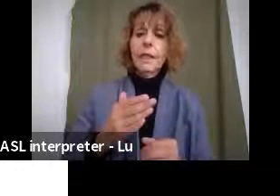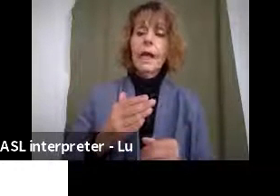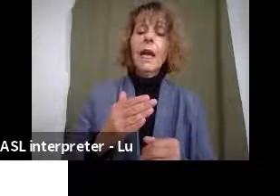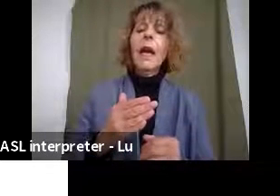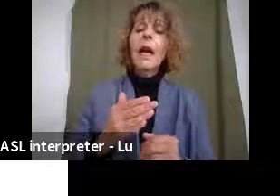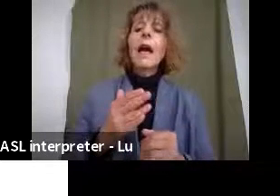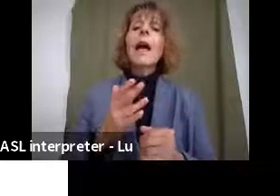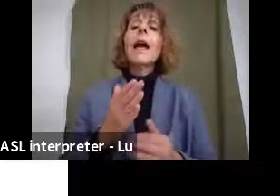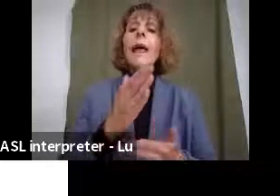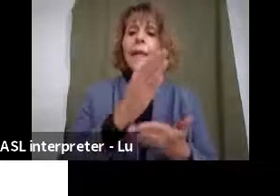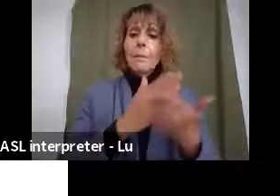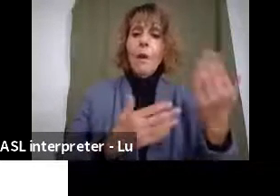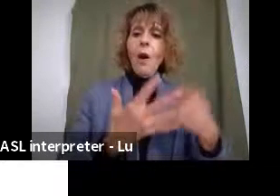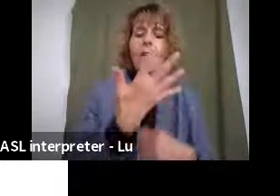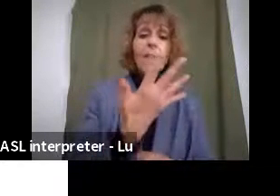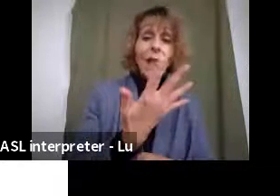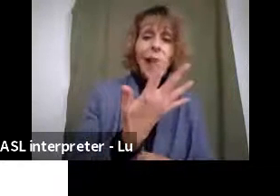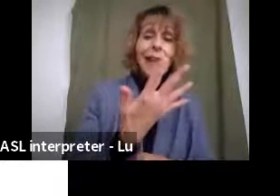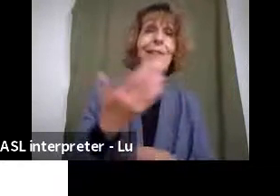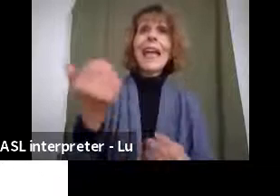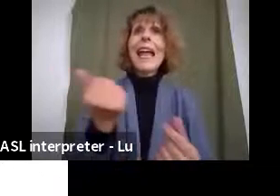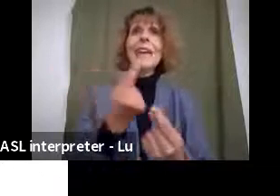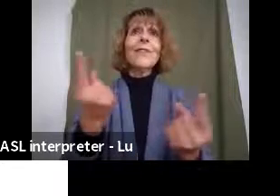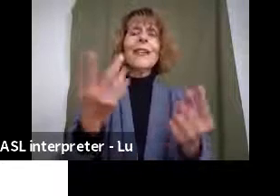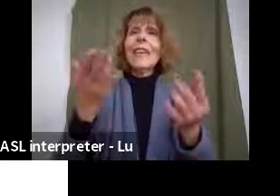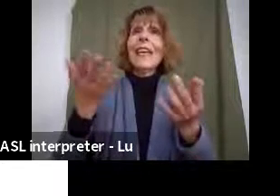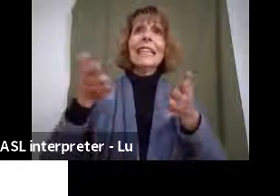Justice wasn't quite sure where to put.